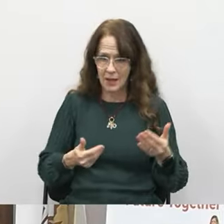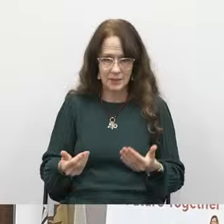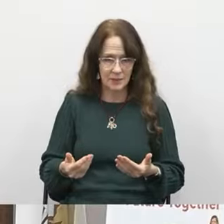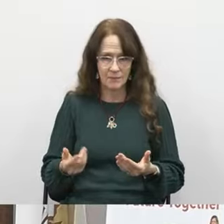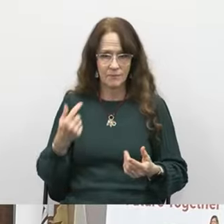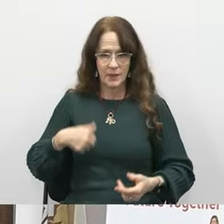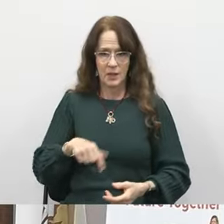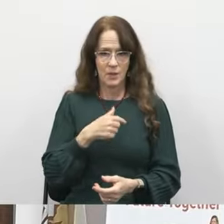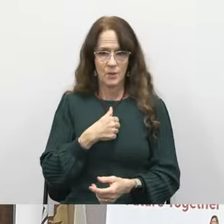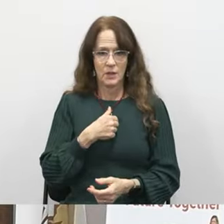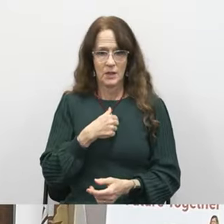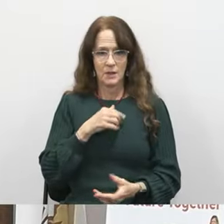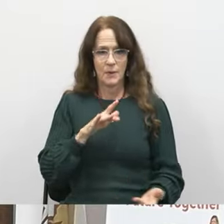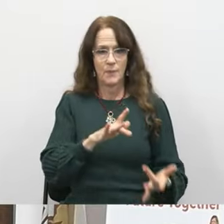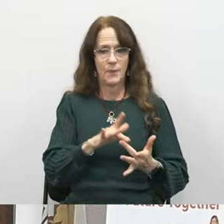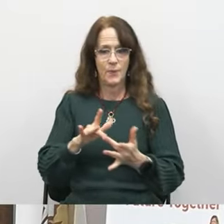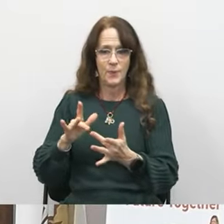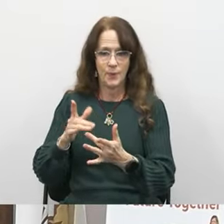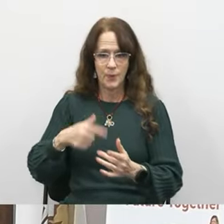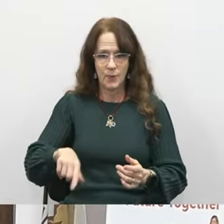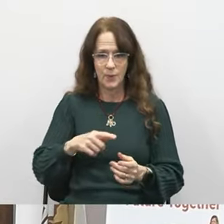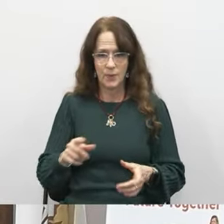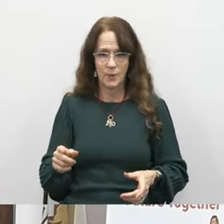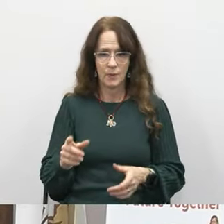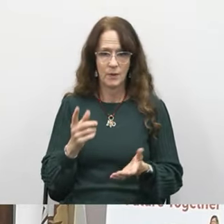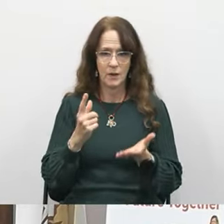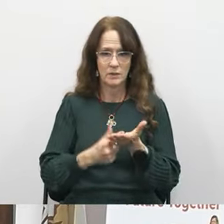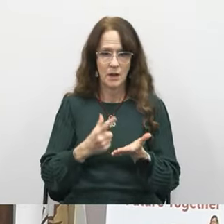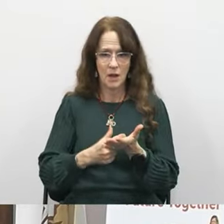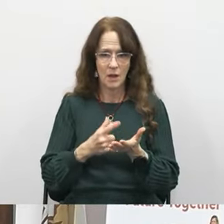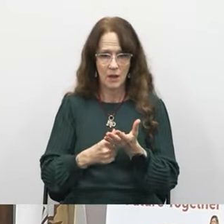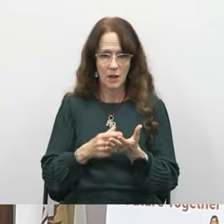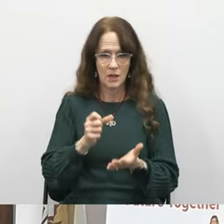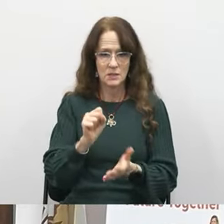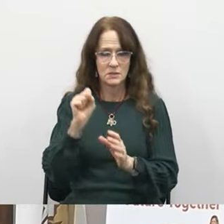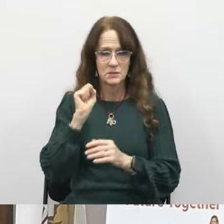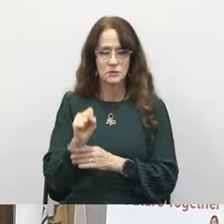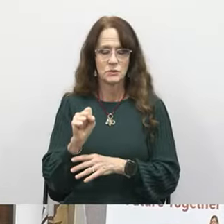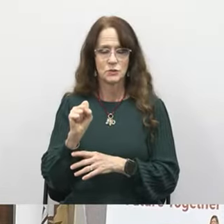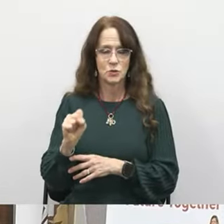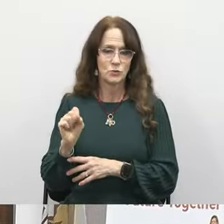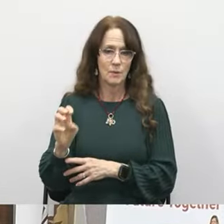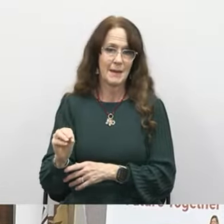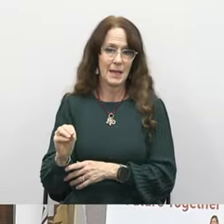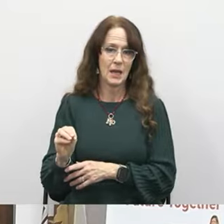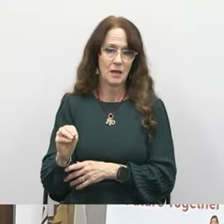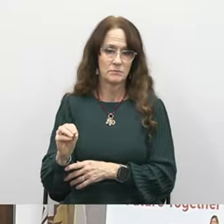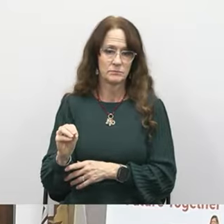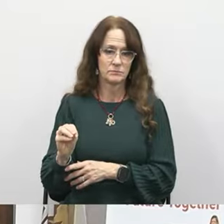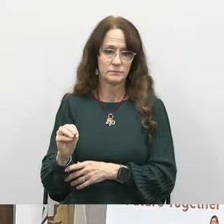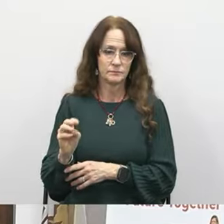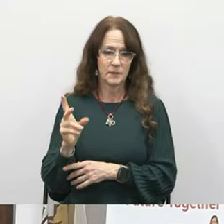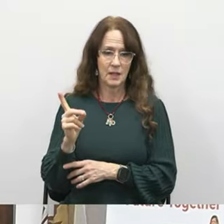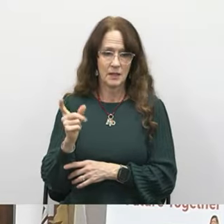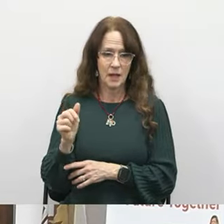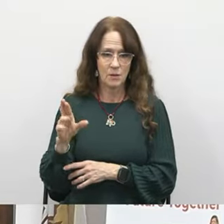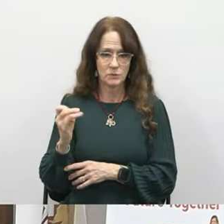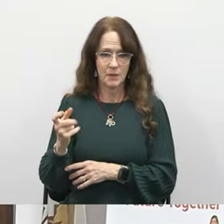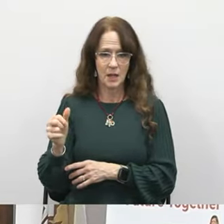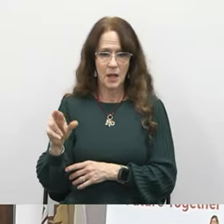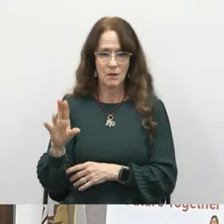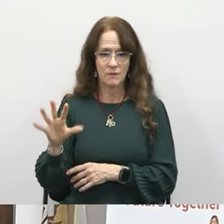would be reaching out to them. I talked to a social media person in Daryl Supernow's